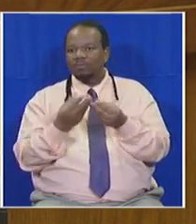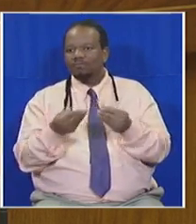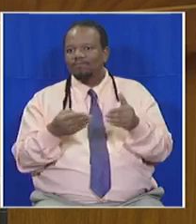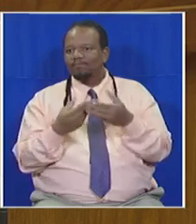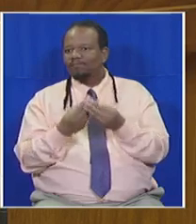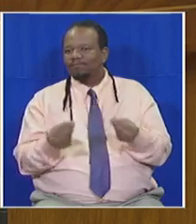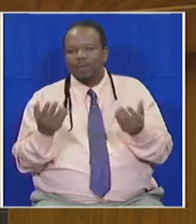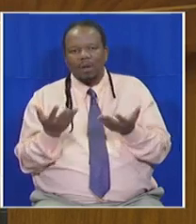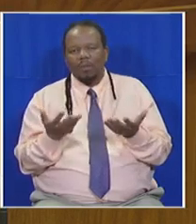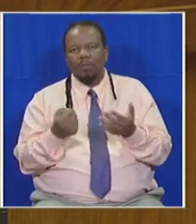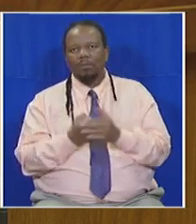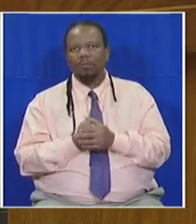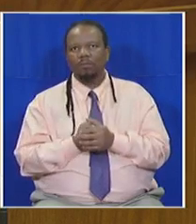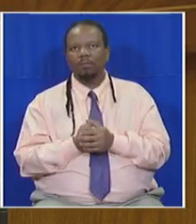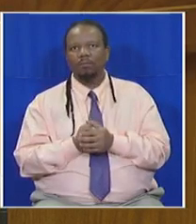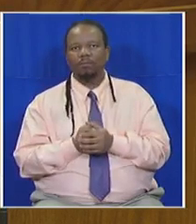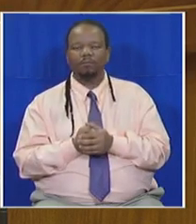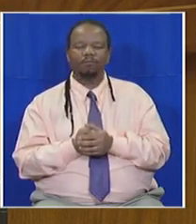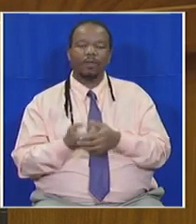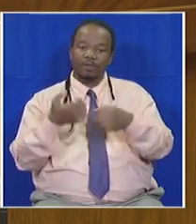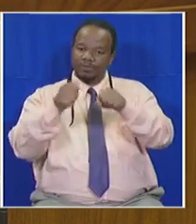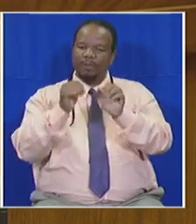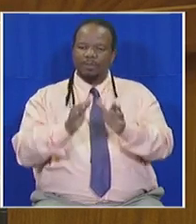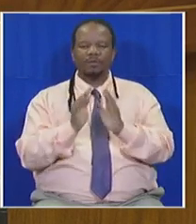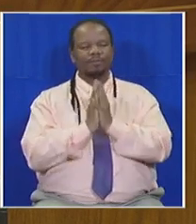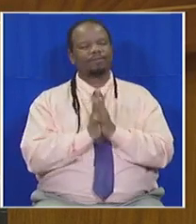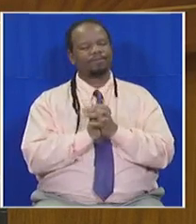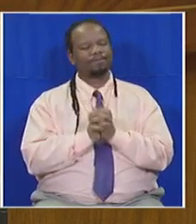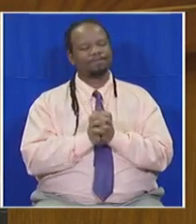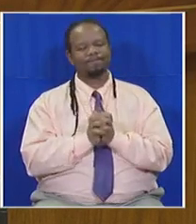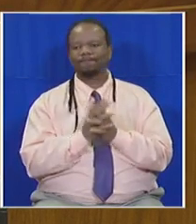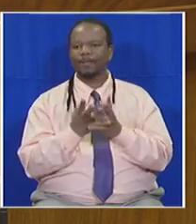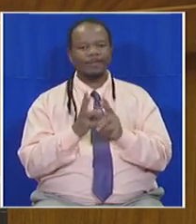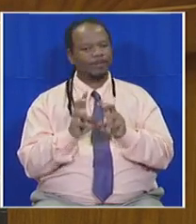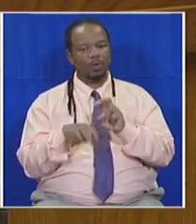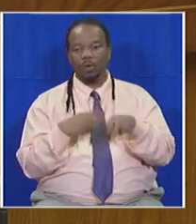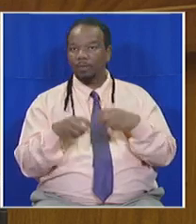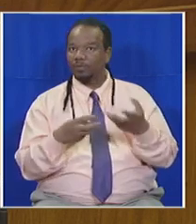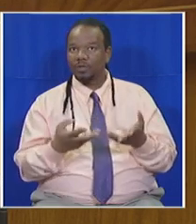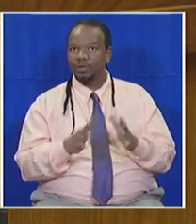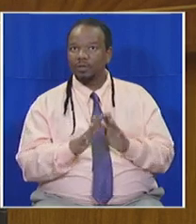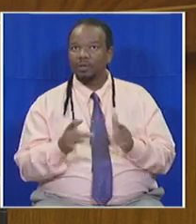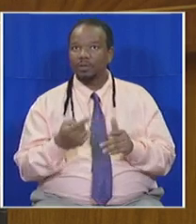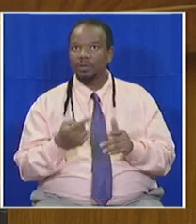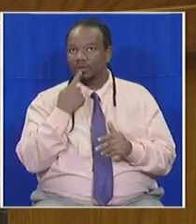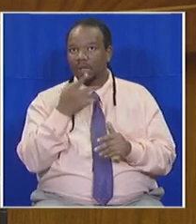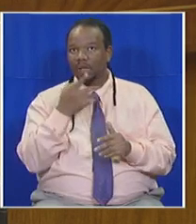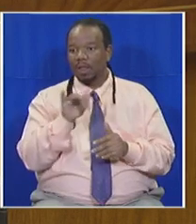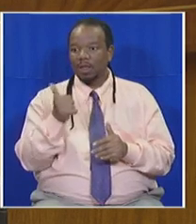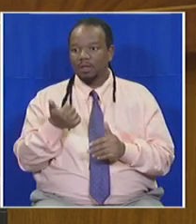Chairperson, on corruption, there is no such thing as a perfect political